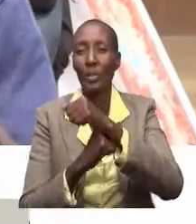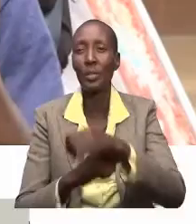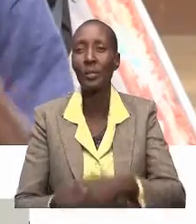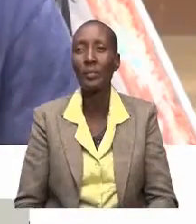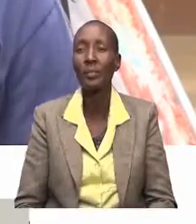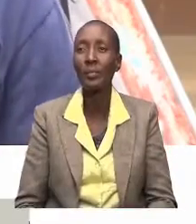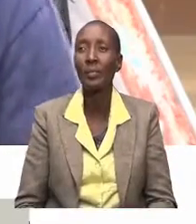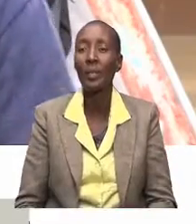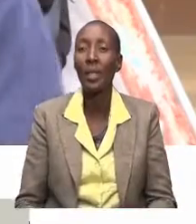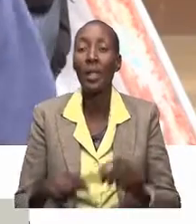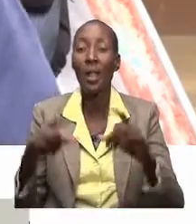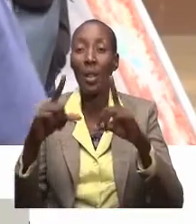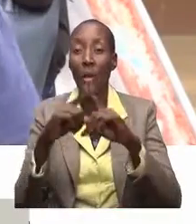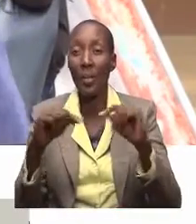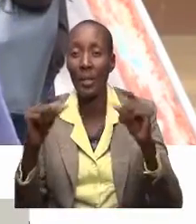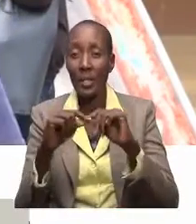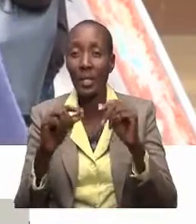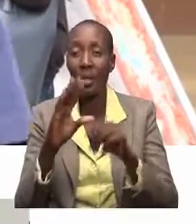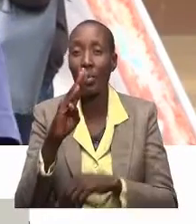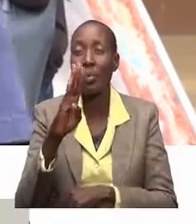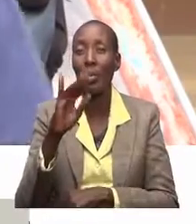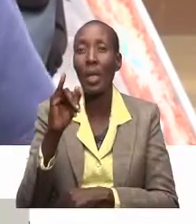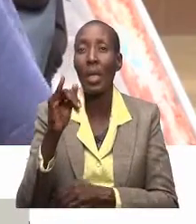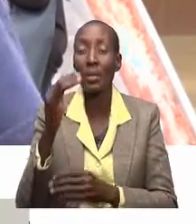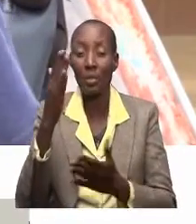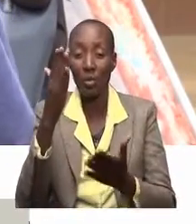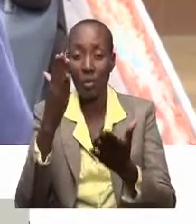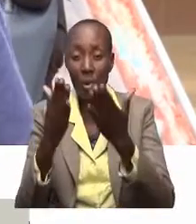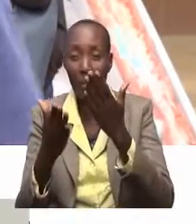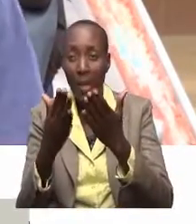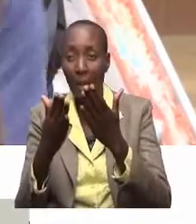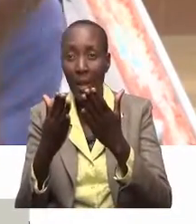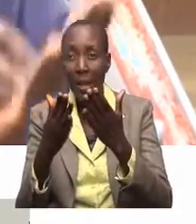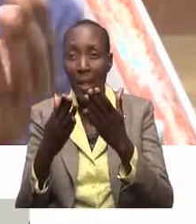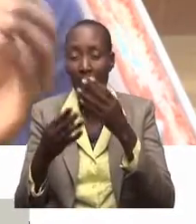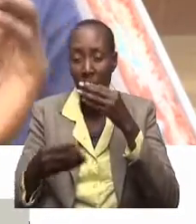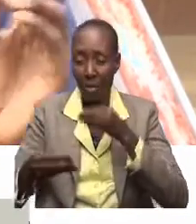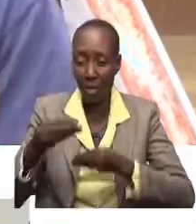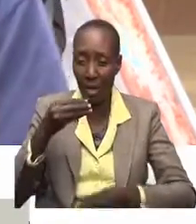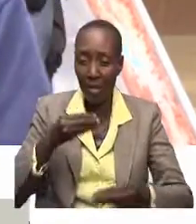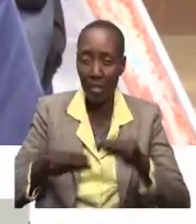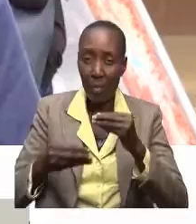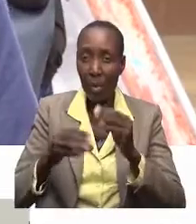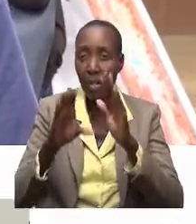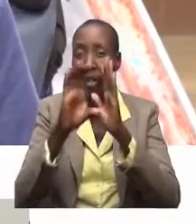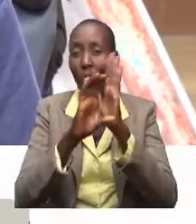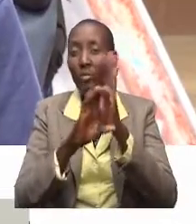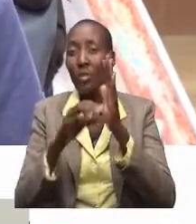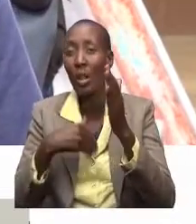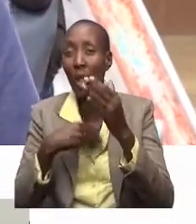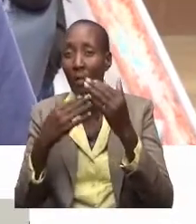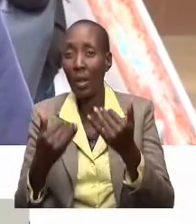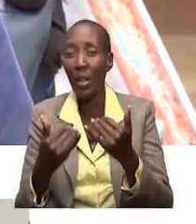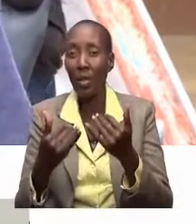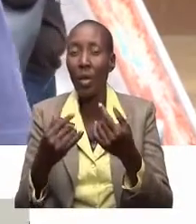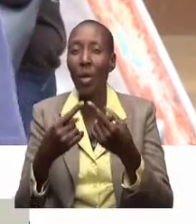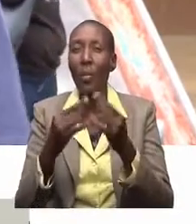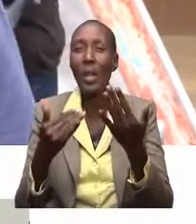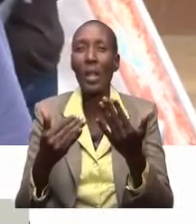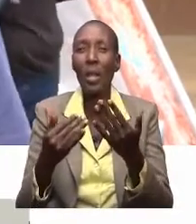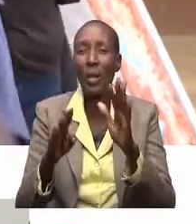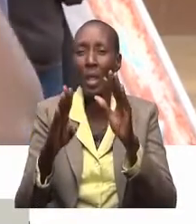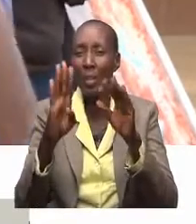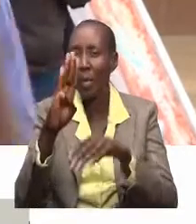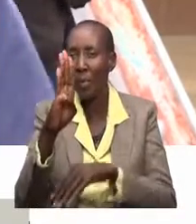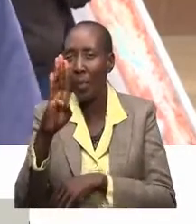Myself, I've read the BBI to comparing the person's ability that the law, the constitution that we have now also BBI. But now in most of BBI,